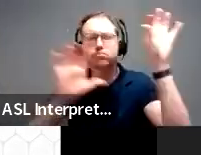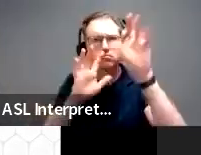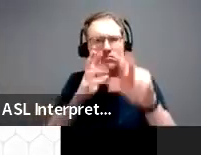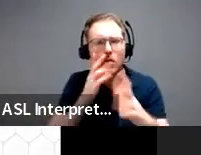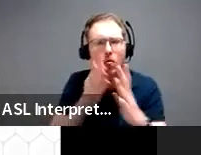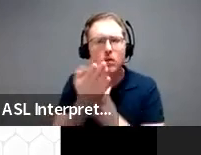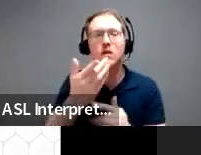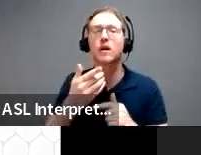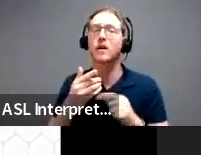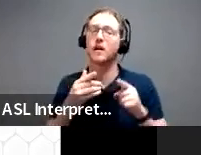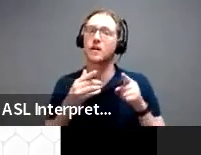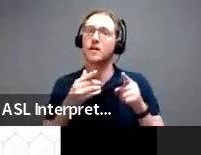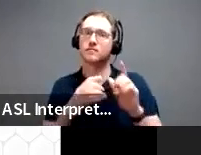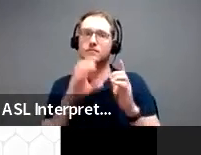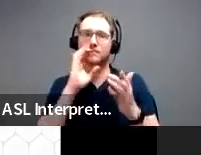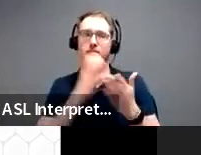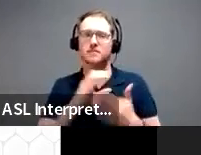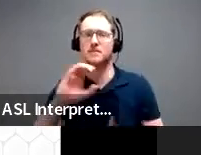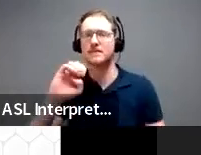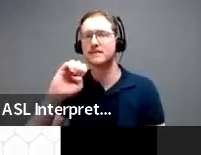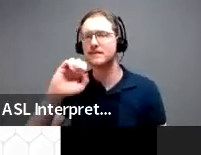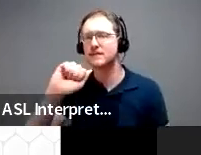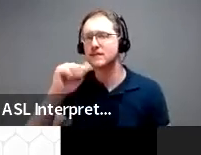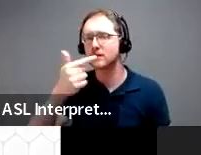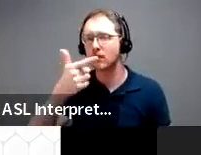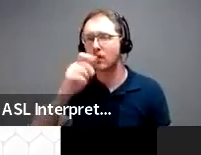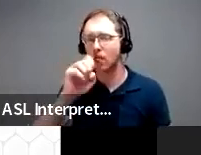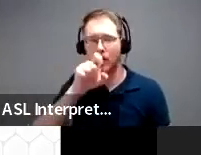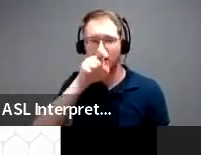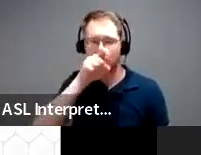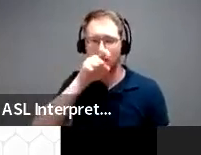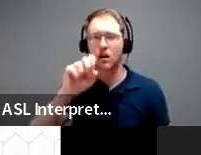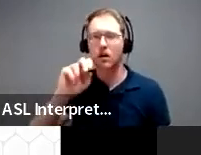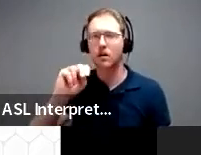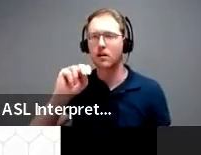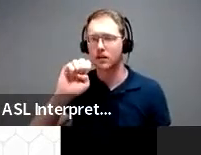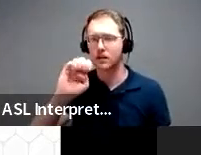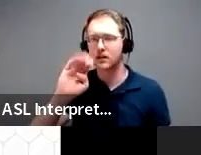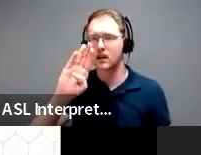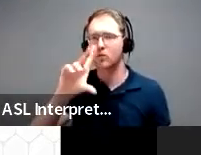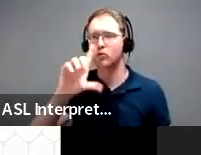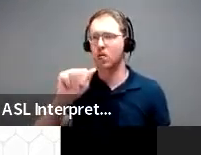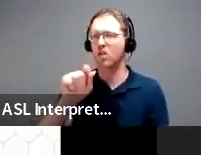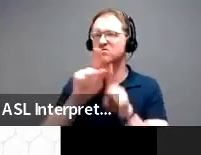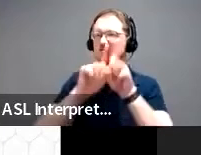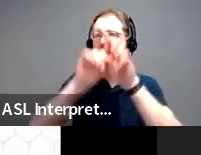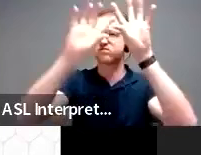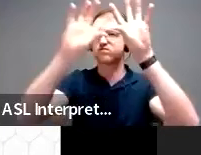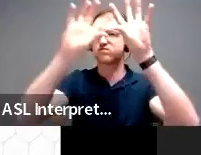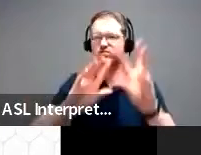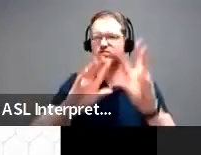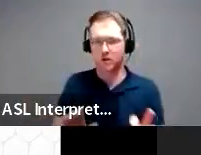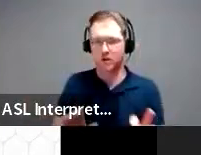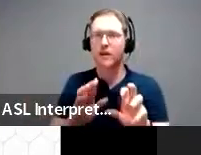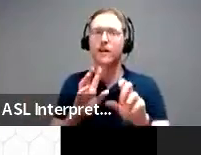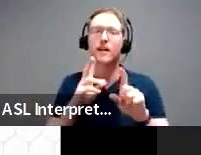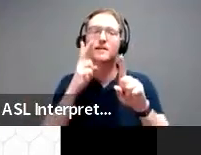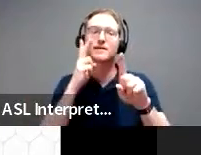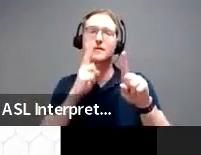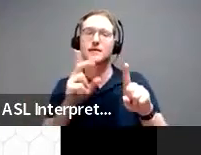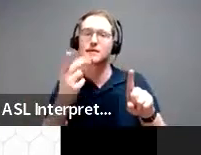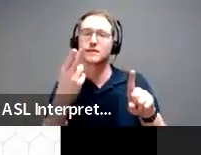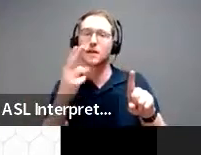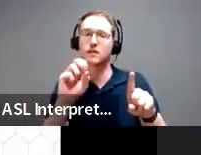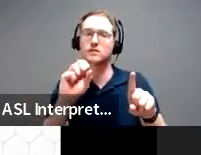of the Eagle Nebula. You're seeing here the dark shadow of dust cast against the bright